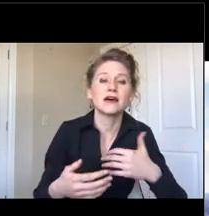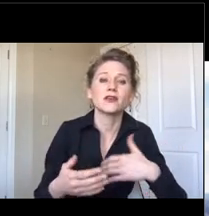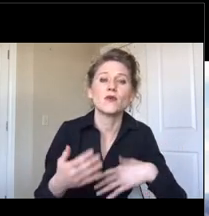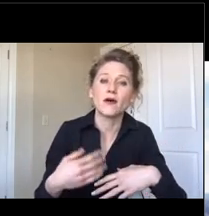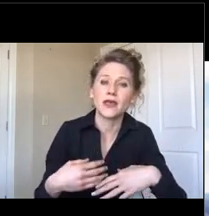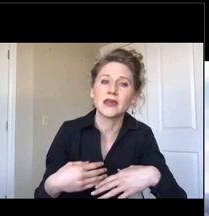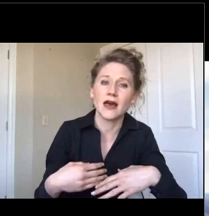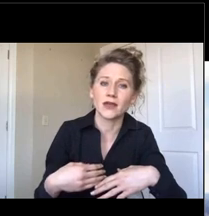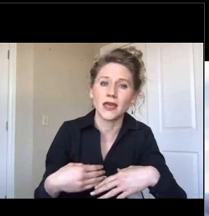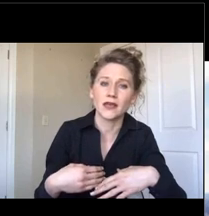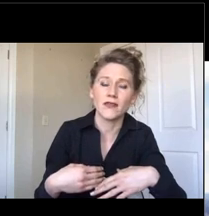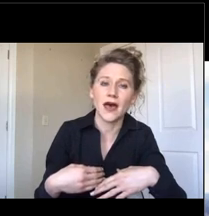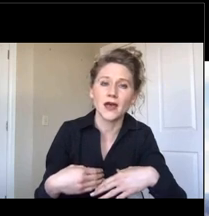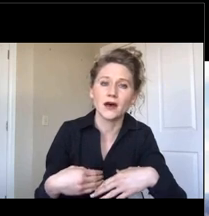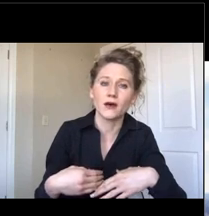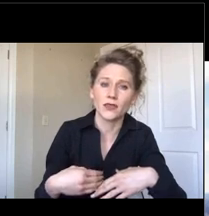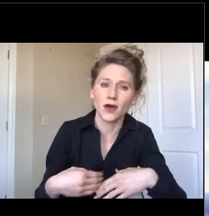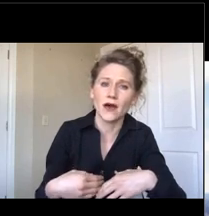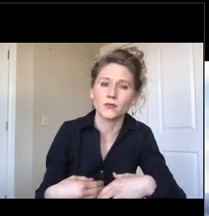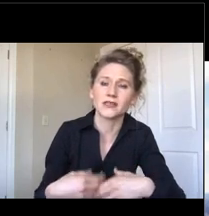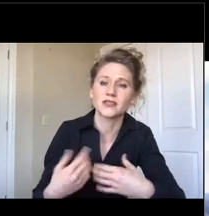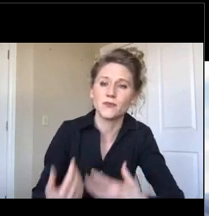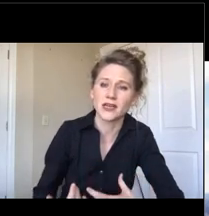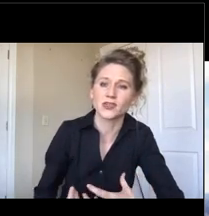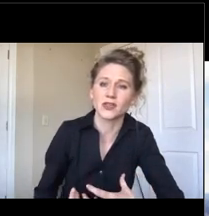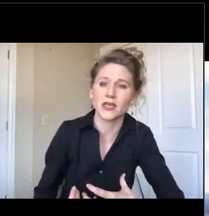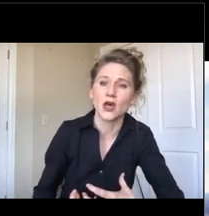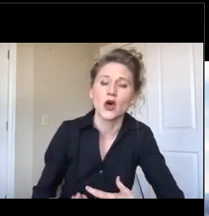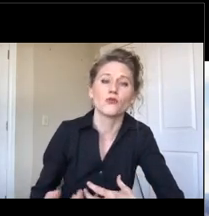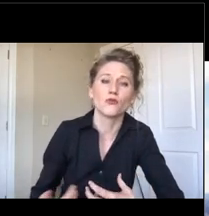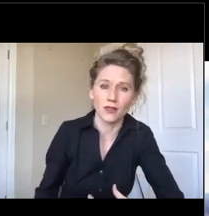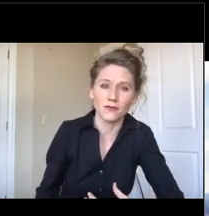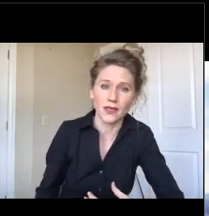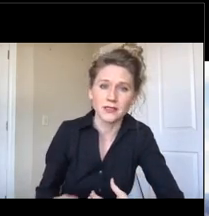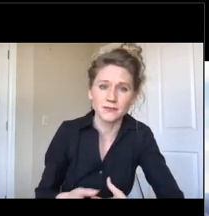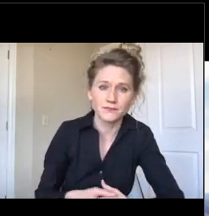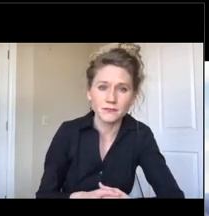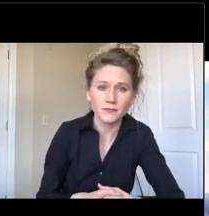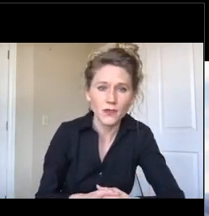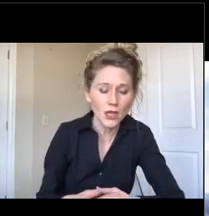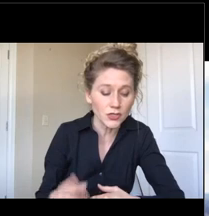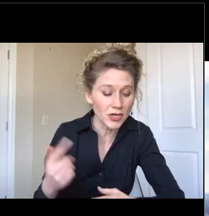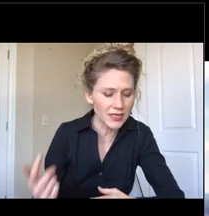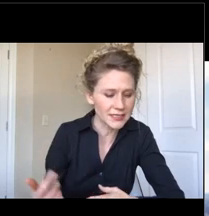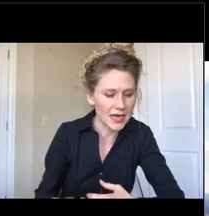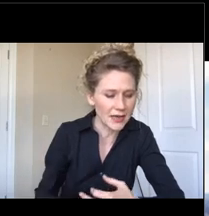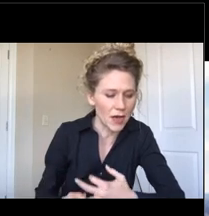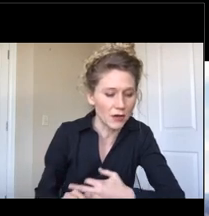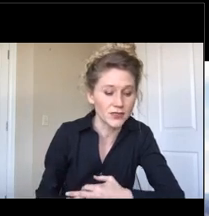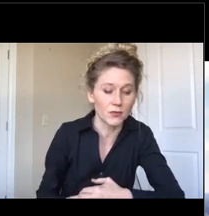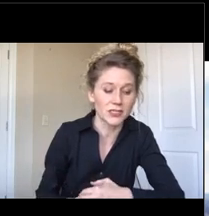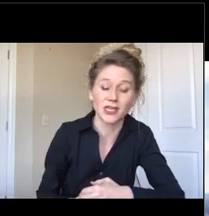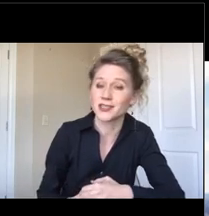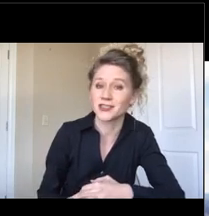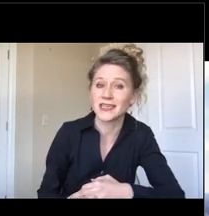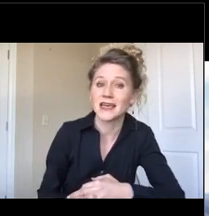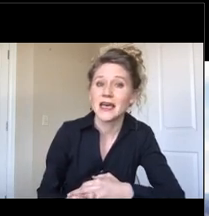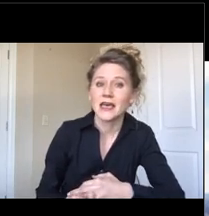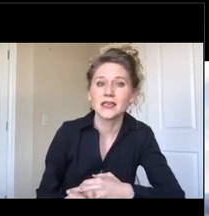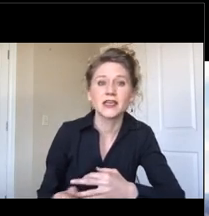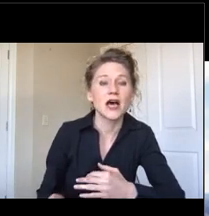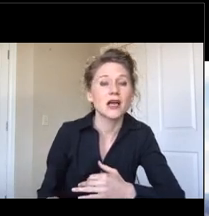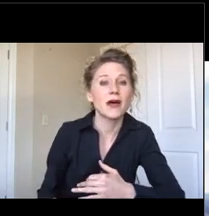be able to tell you how he navigated that. We thought that would be especially relevant during this time with so much